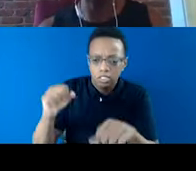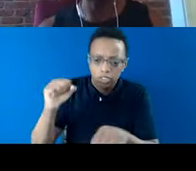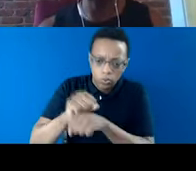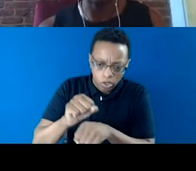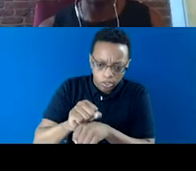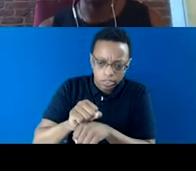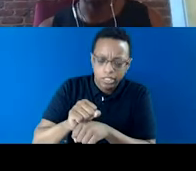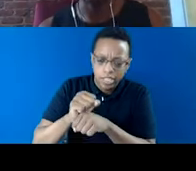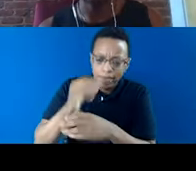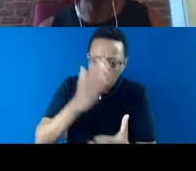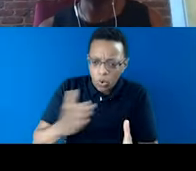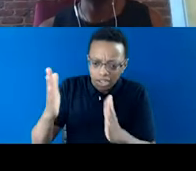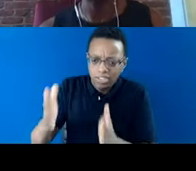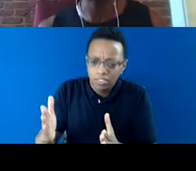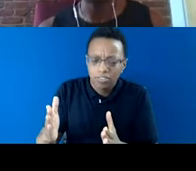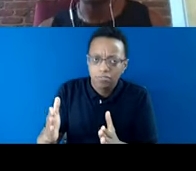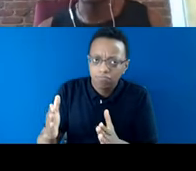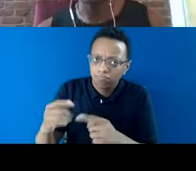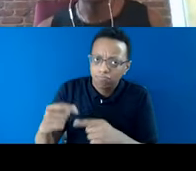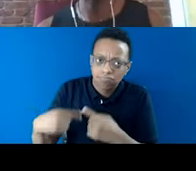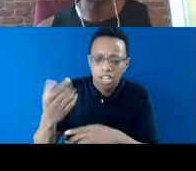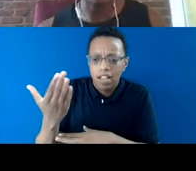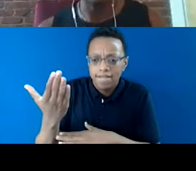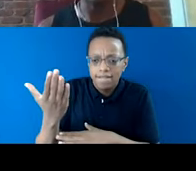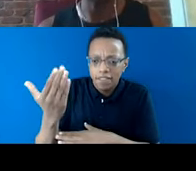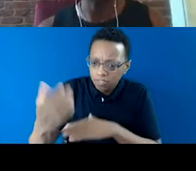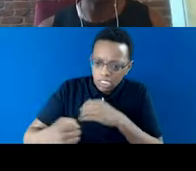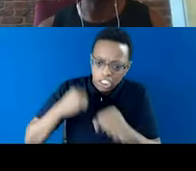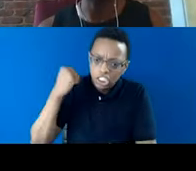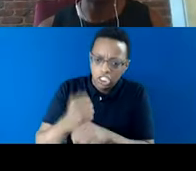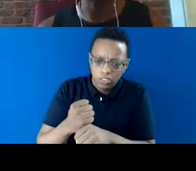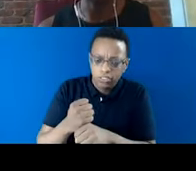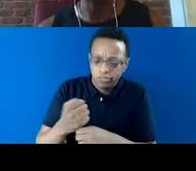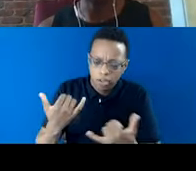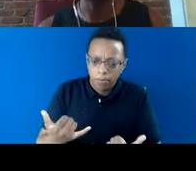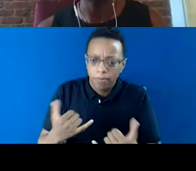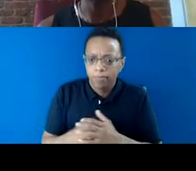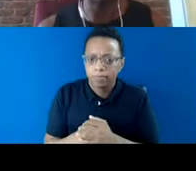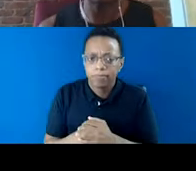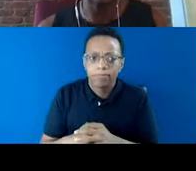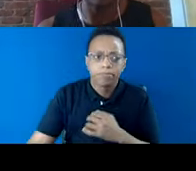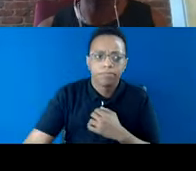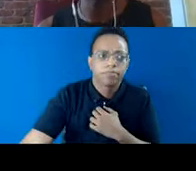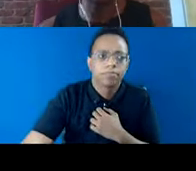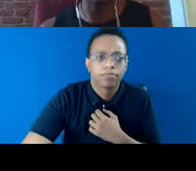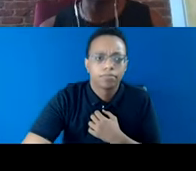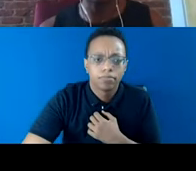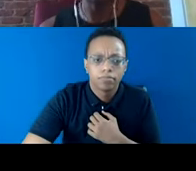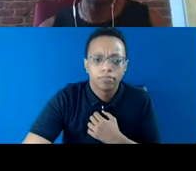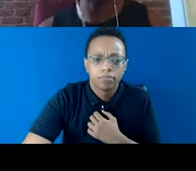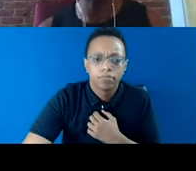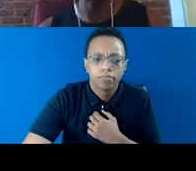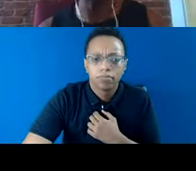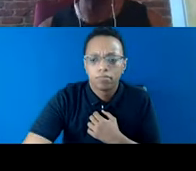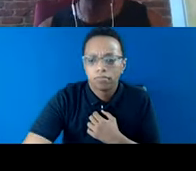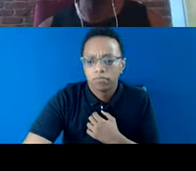organizer for about 15 years now, and I've been doing that facilitation for just as long,